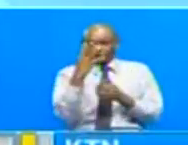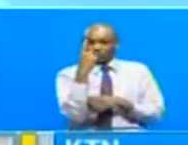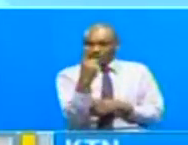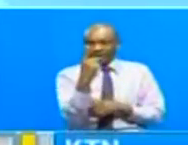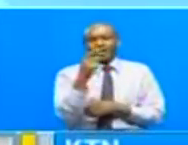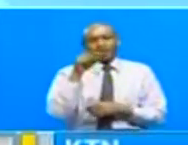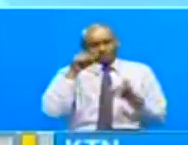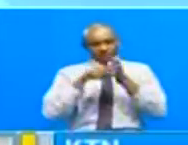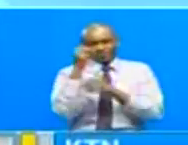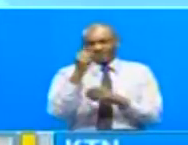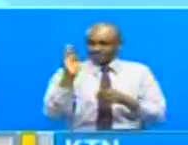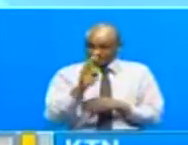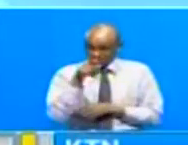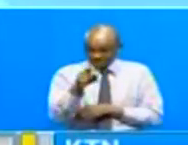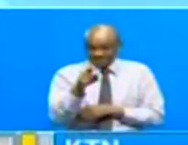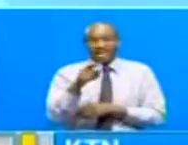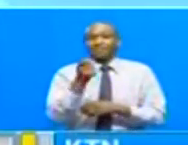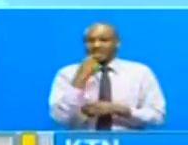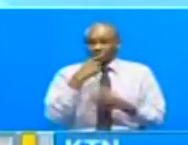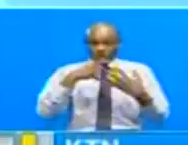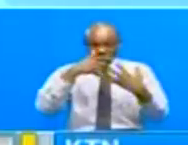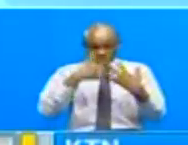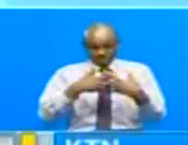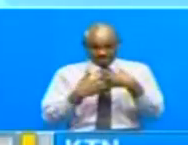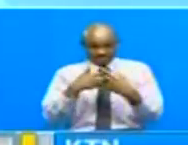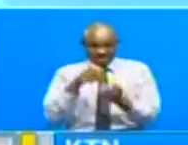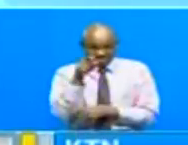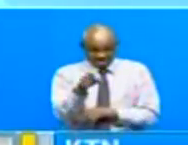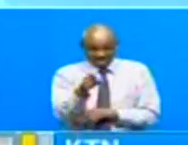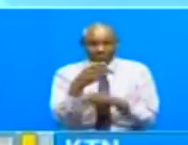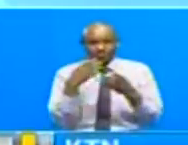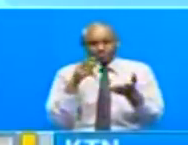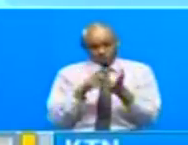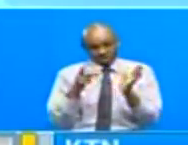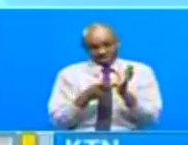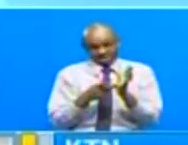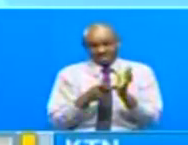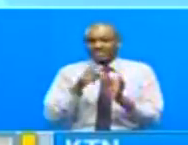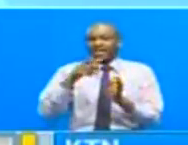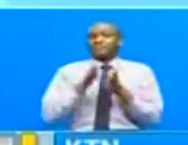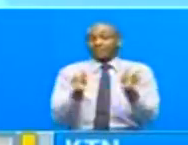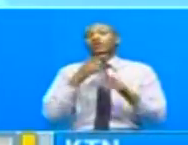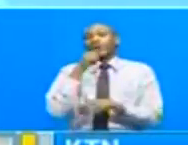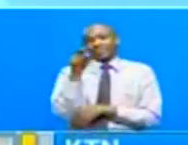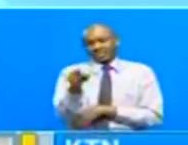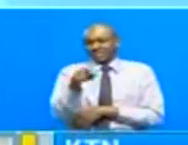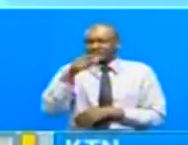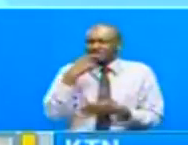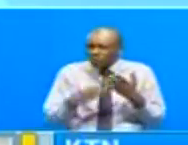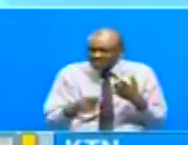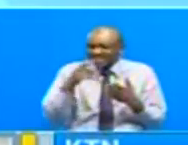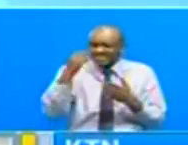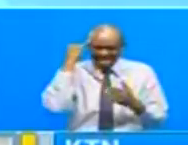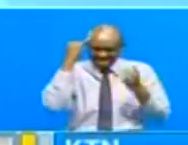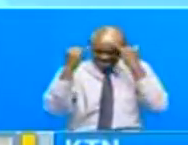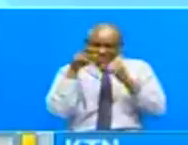41.5 billion shilling medical equipment project, saying that it was driven by public demand. Macharia denies that the initiative was